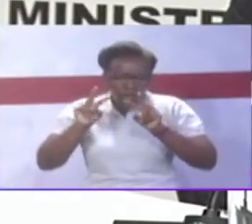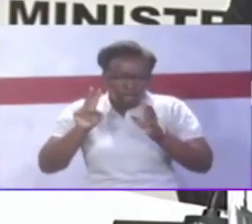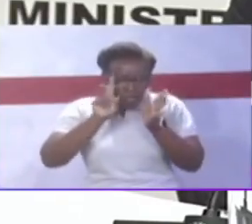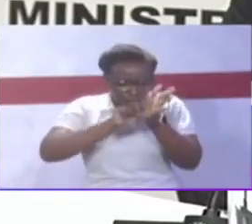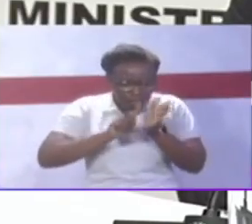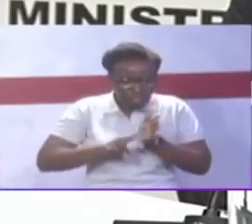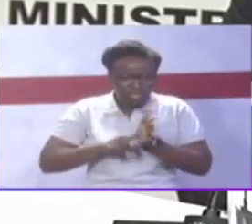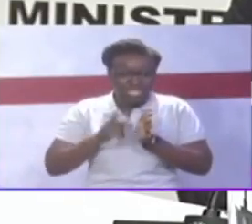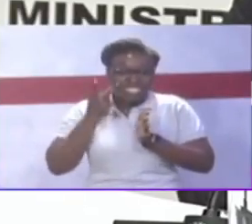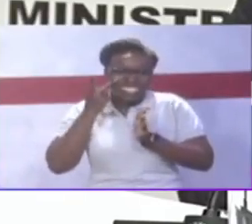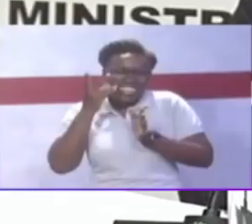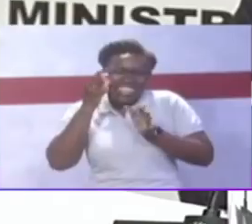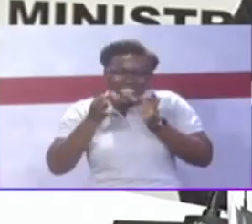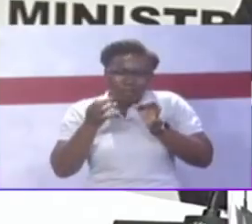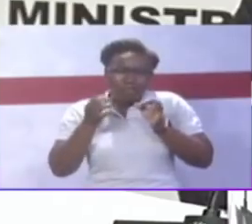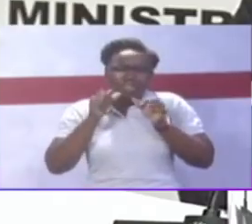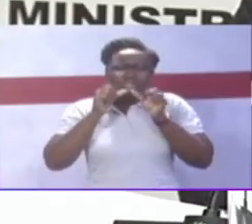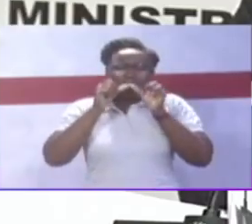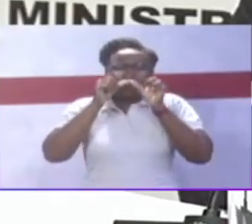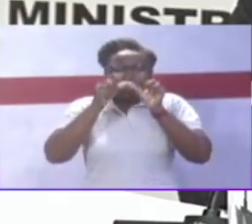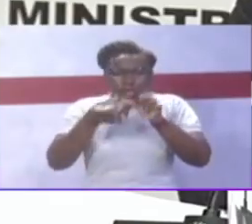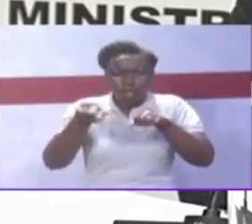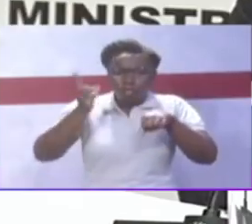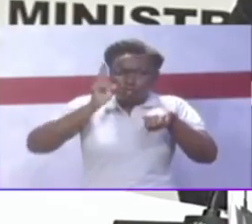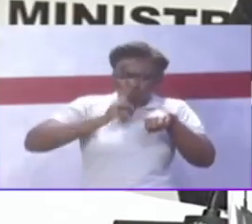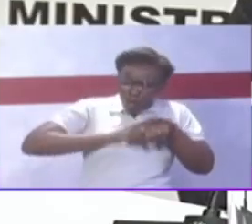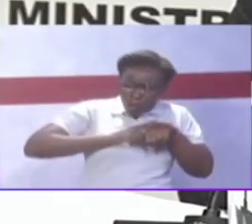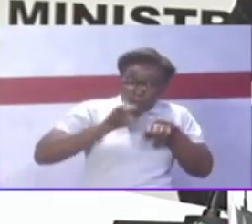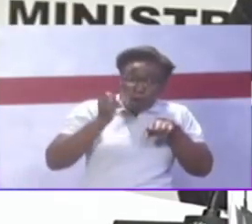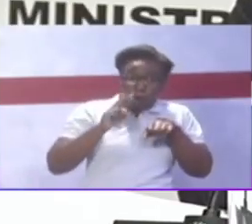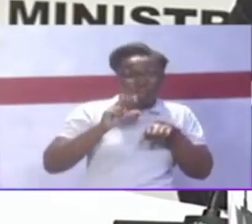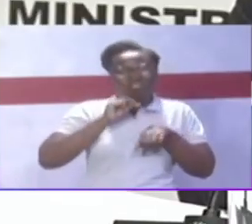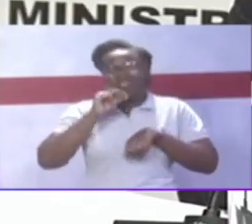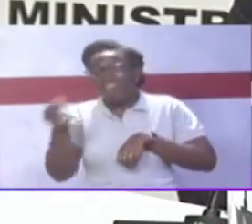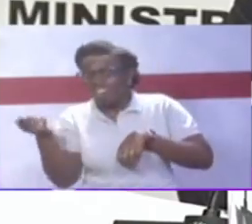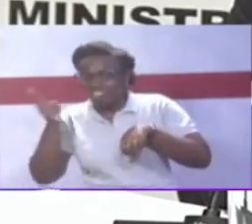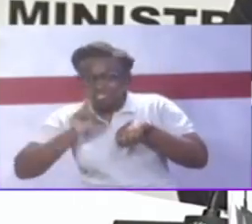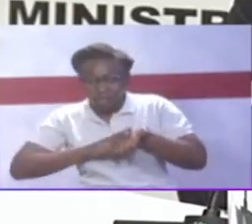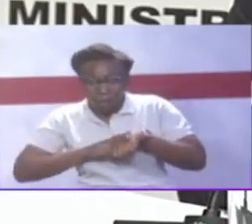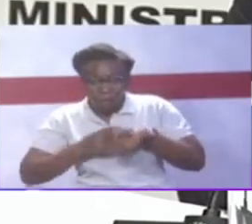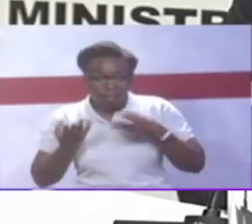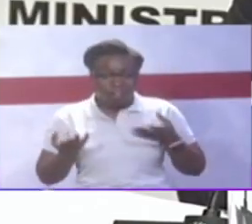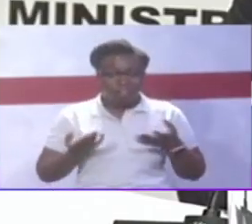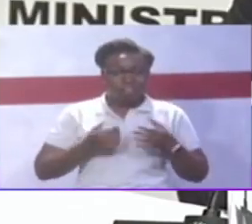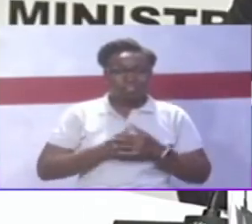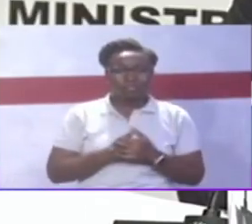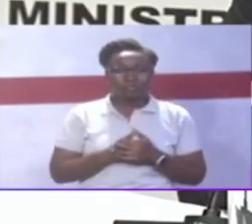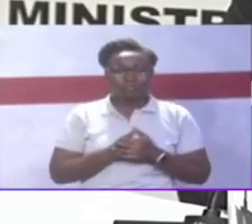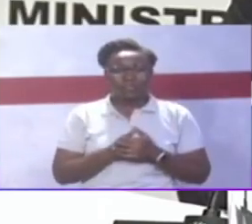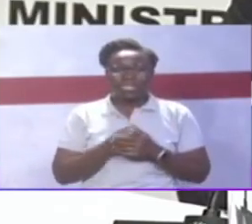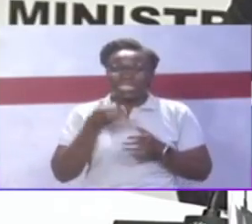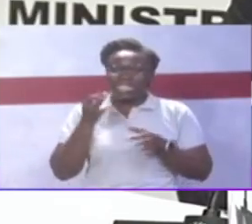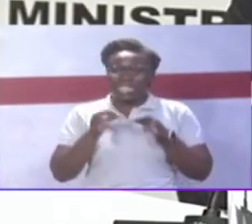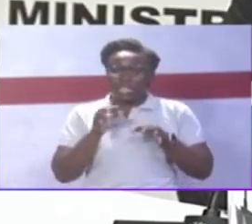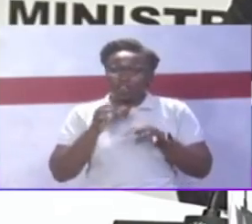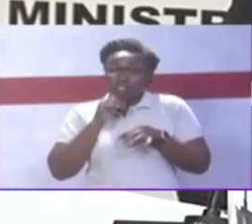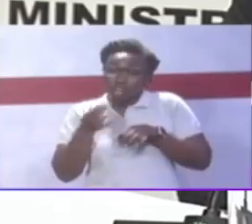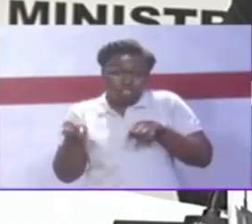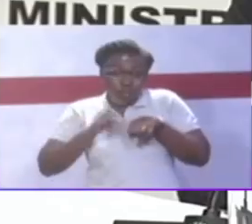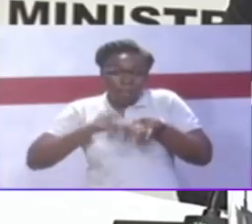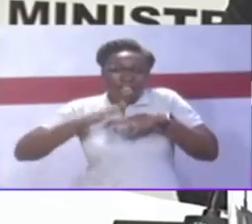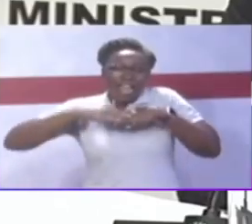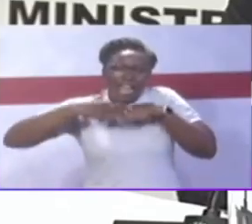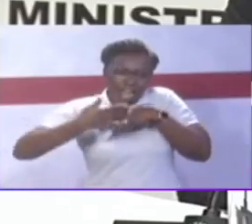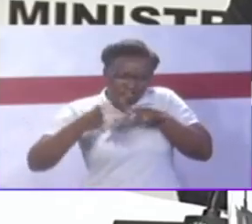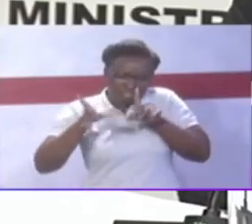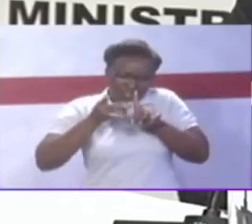within normal range or are they out of normal range? And if they're out of normal range after your illness, then the question is really,